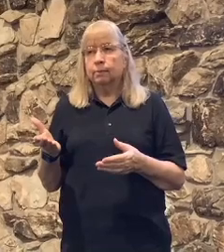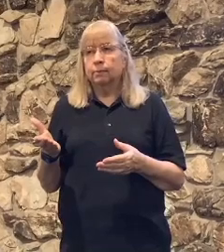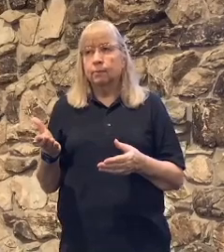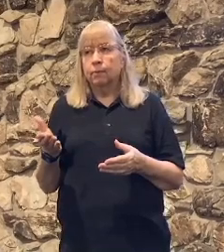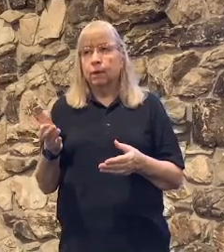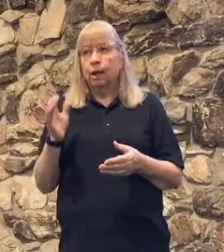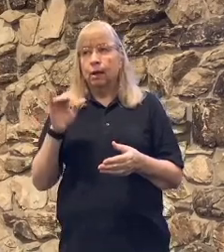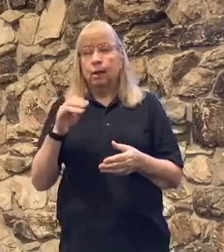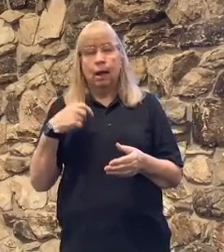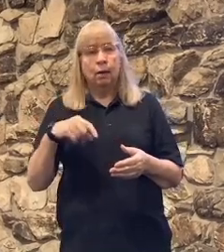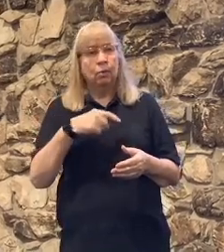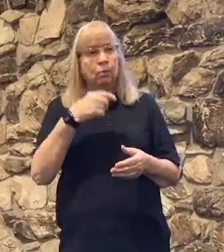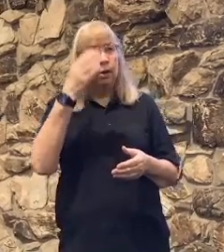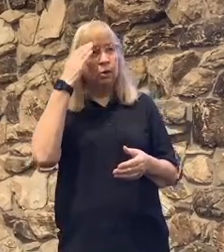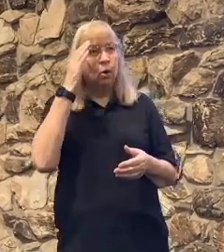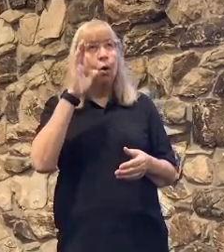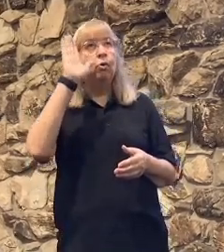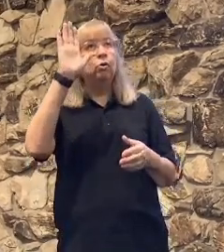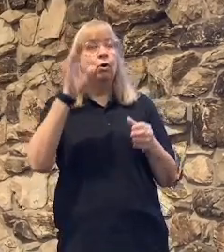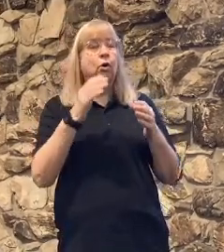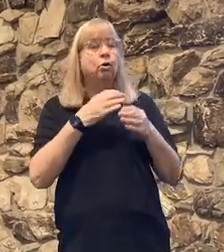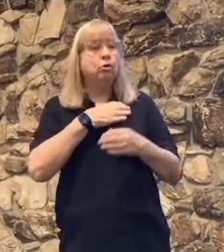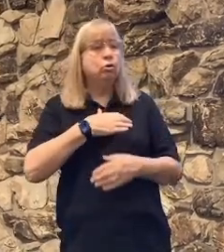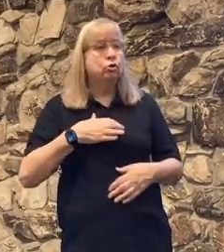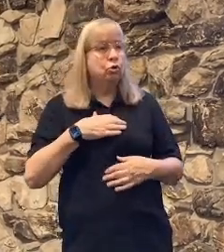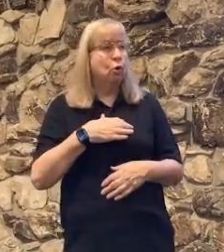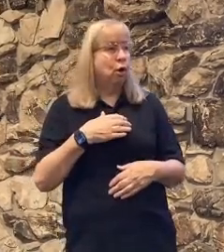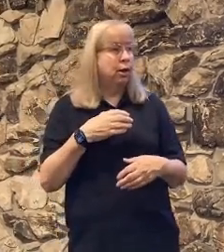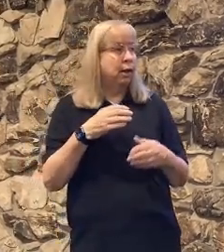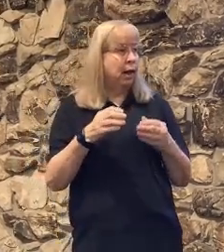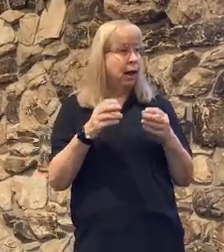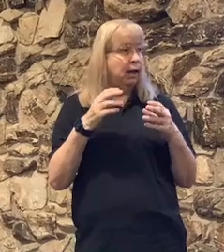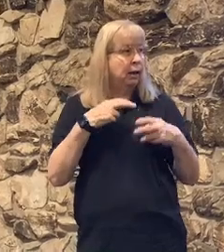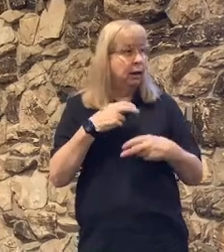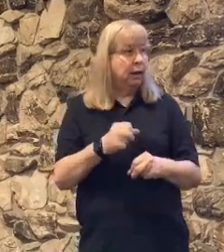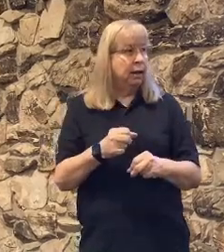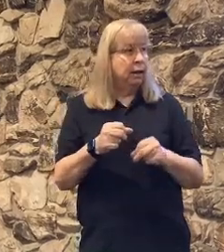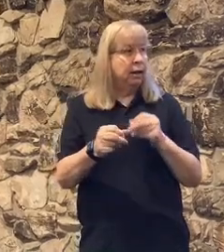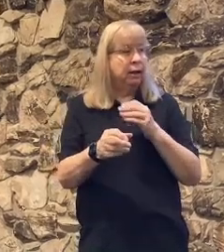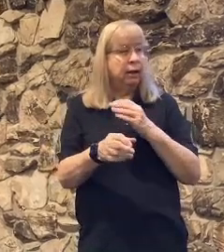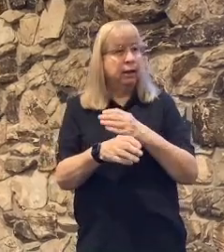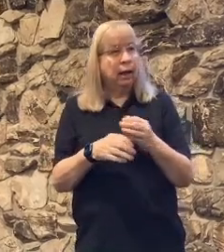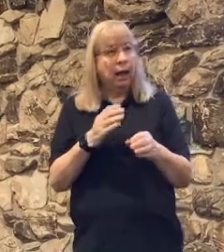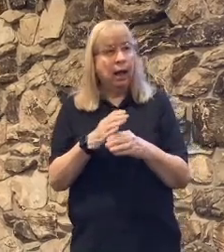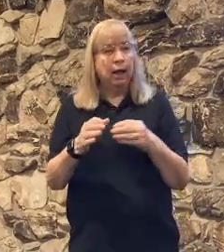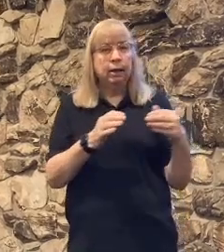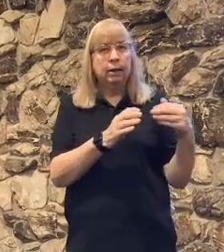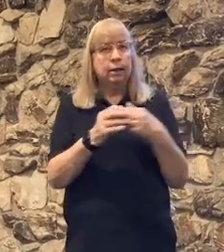that we know that your joy and your healing hand can get.